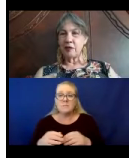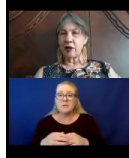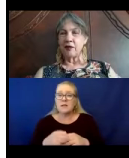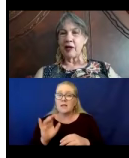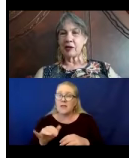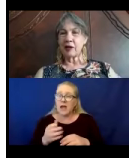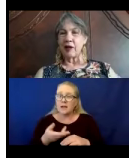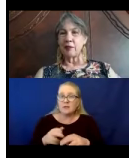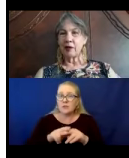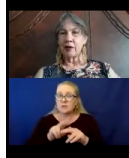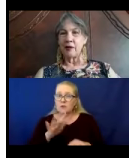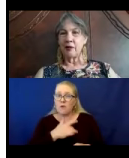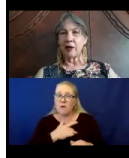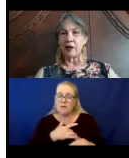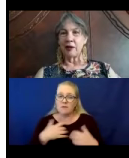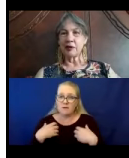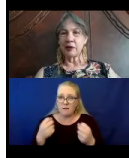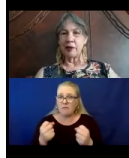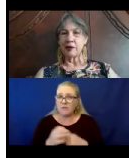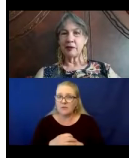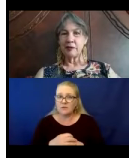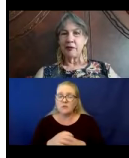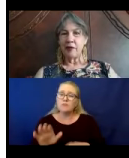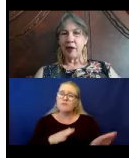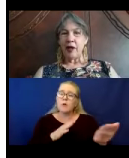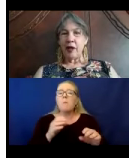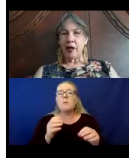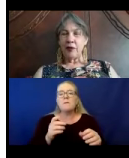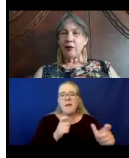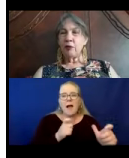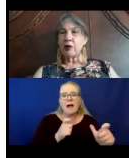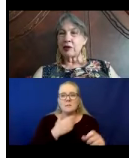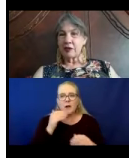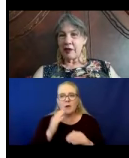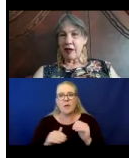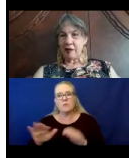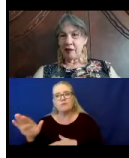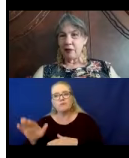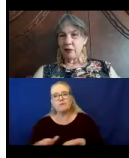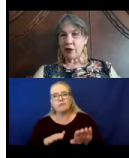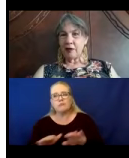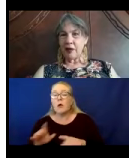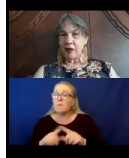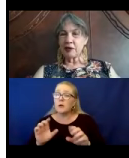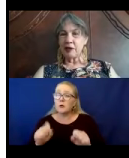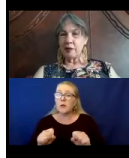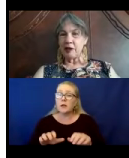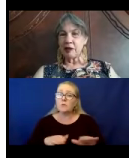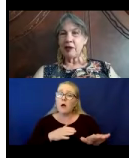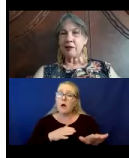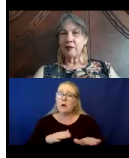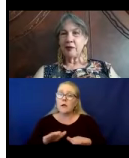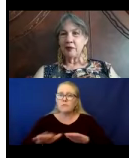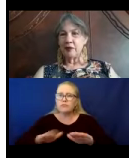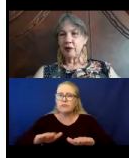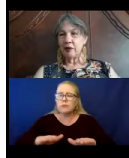your cardiovascular health more than walking at a leisurely pace. And you can do bursts of that. Walk at a leisurely pace